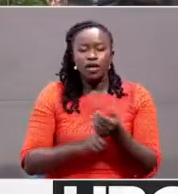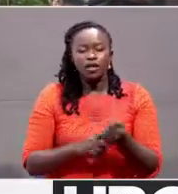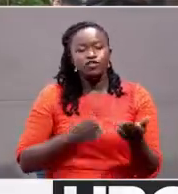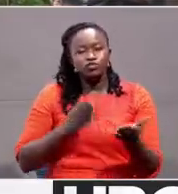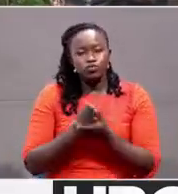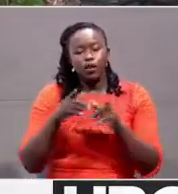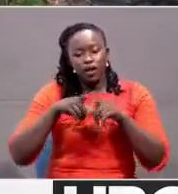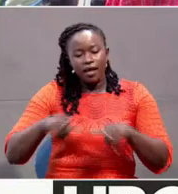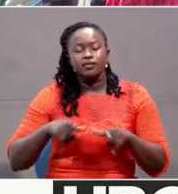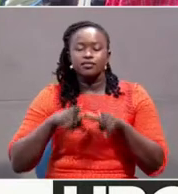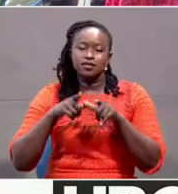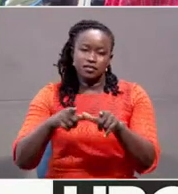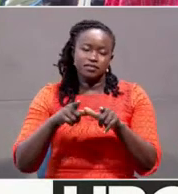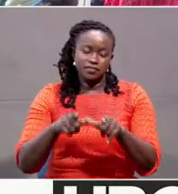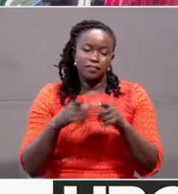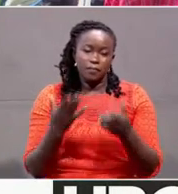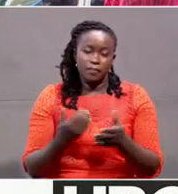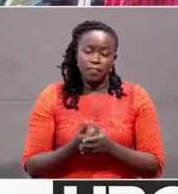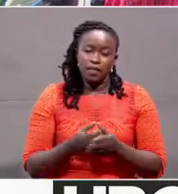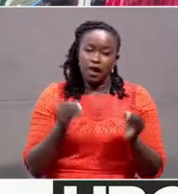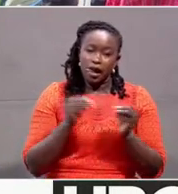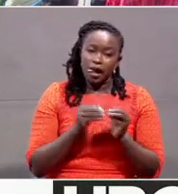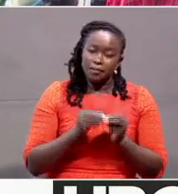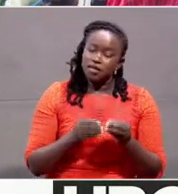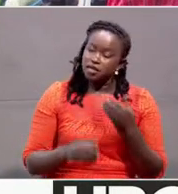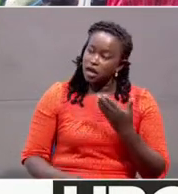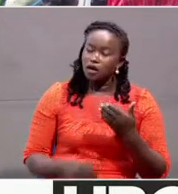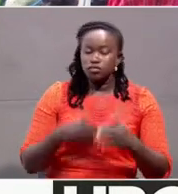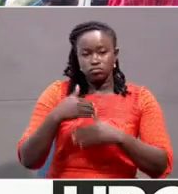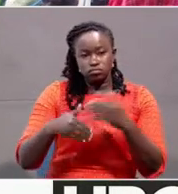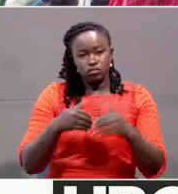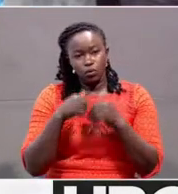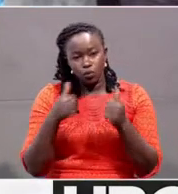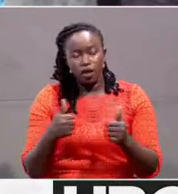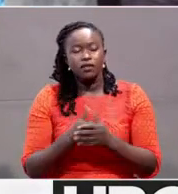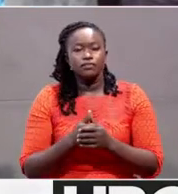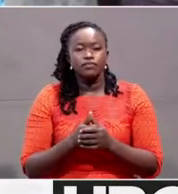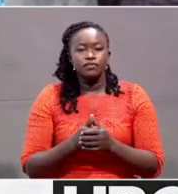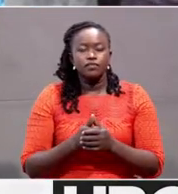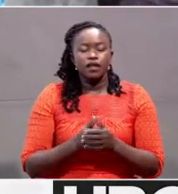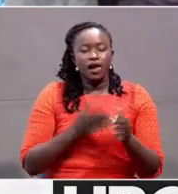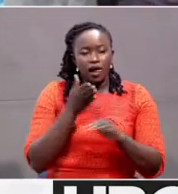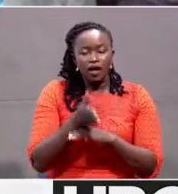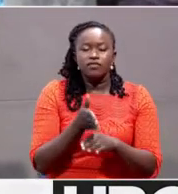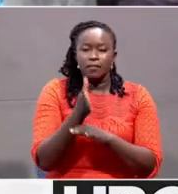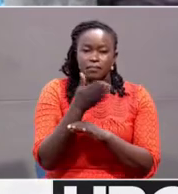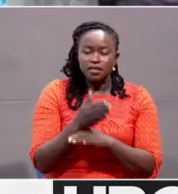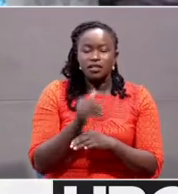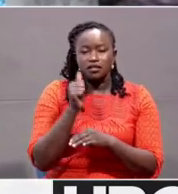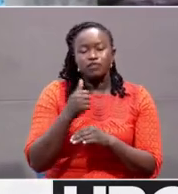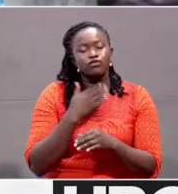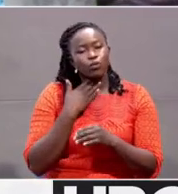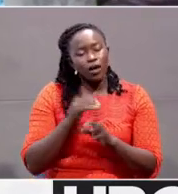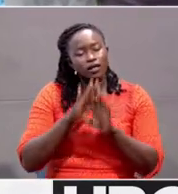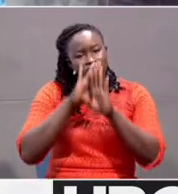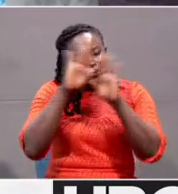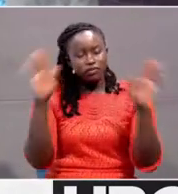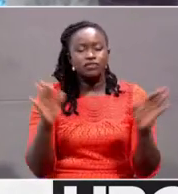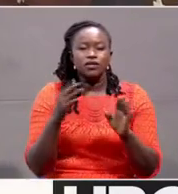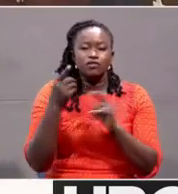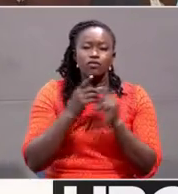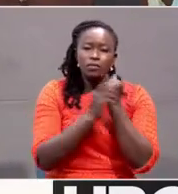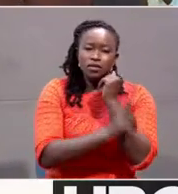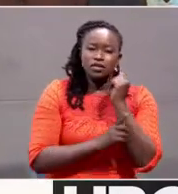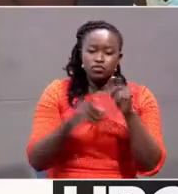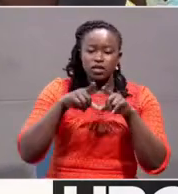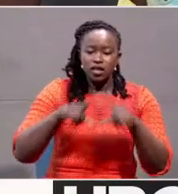ebitufu. The meeting had moved on swiftly, not until when Minister Nabakoba sought for clarification from the District